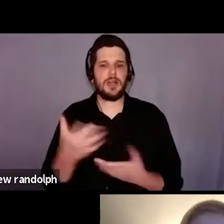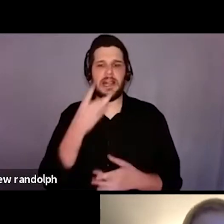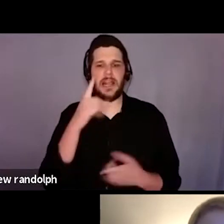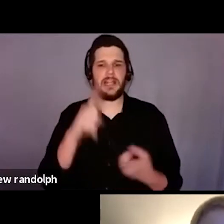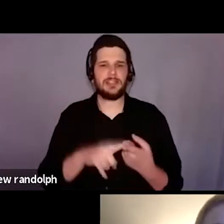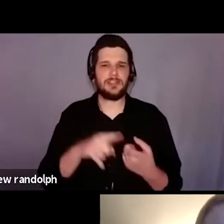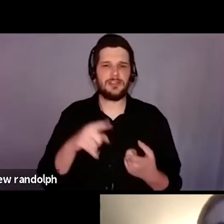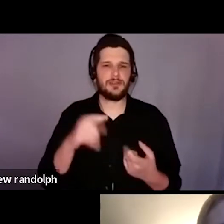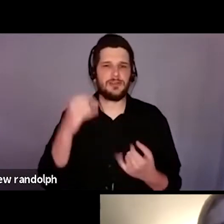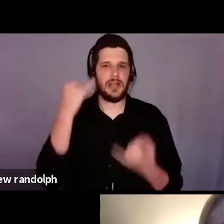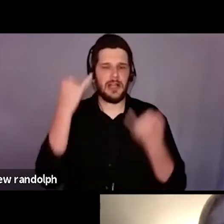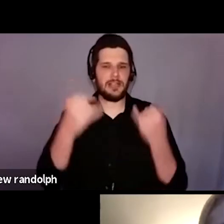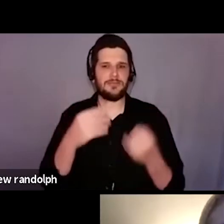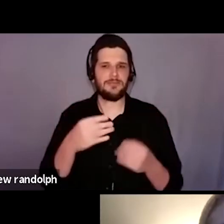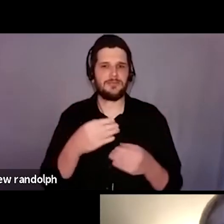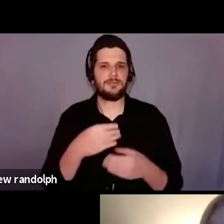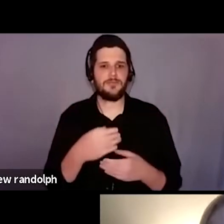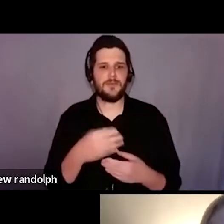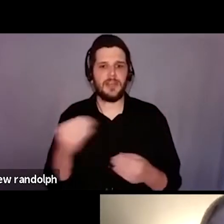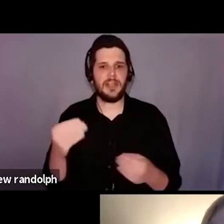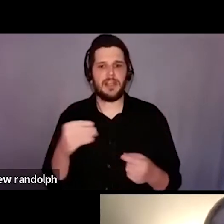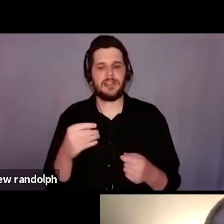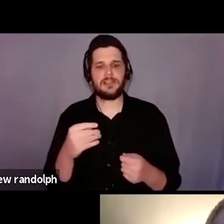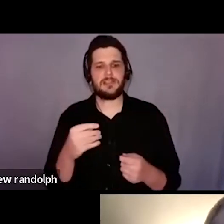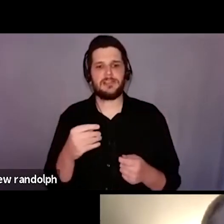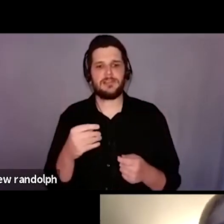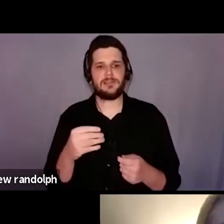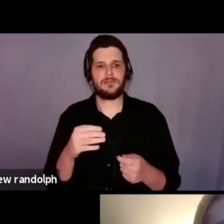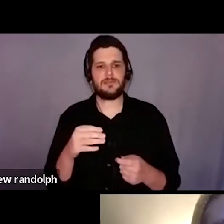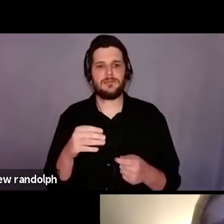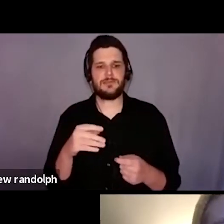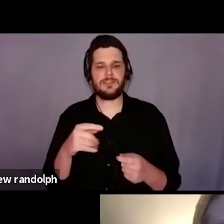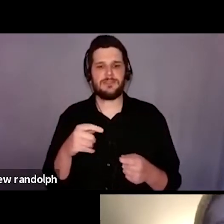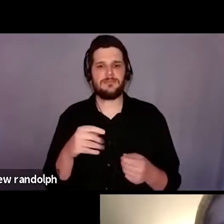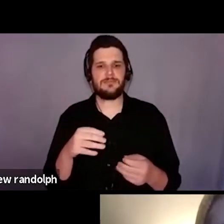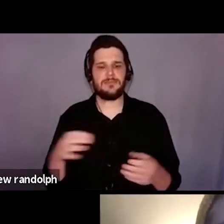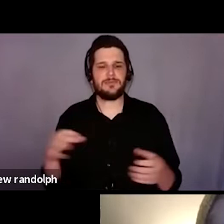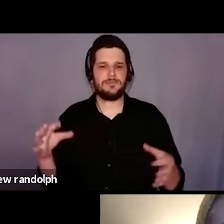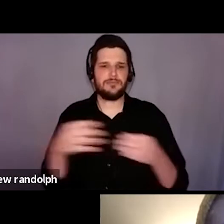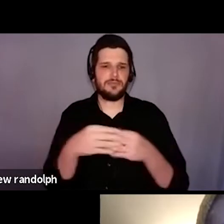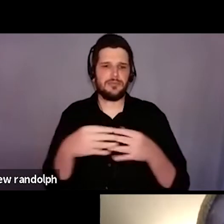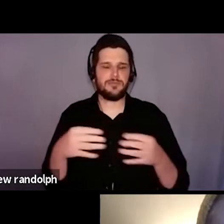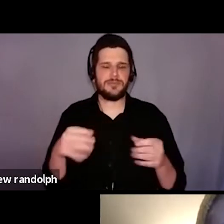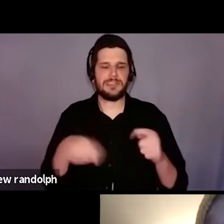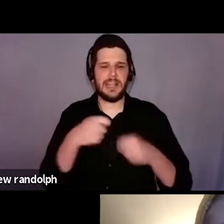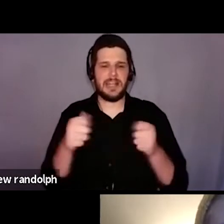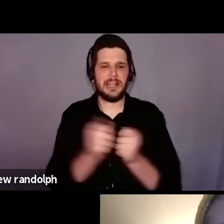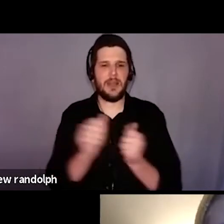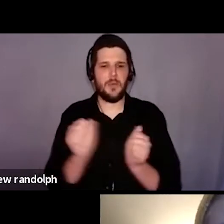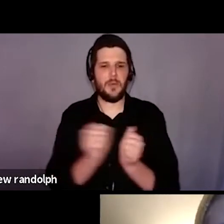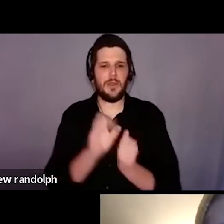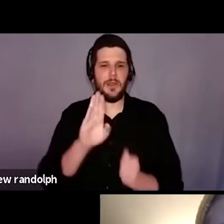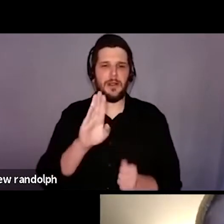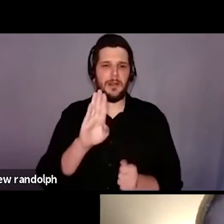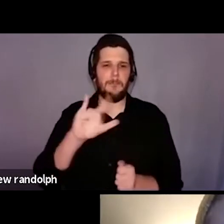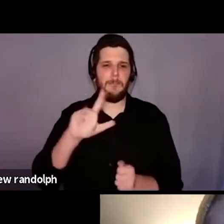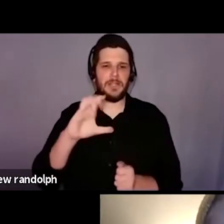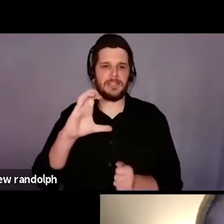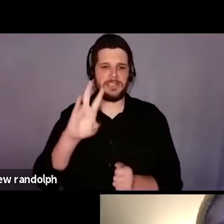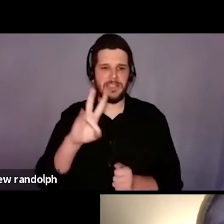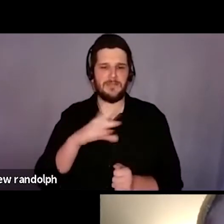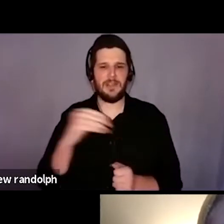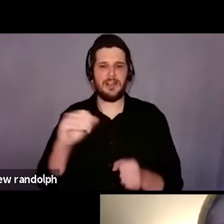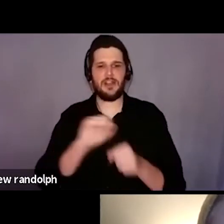that. And like to tie it into Bill C7 and COVID, it's like, this is all happening in